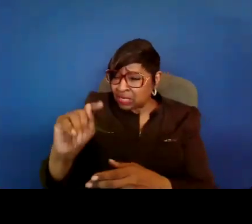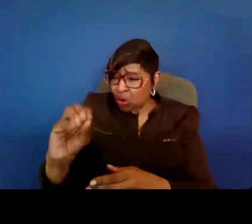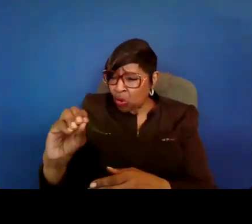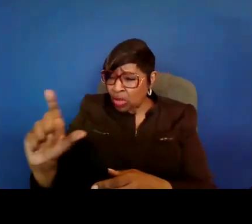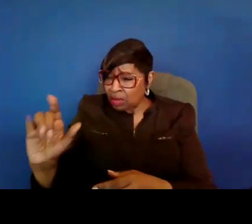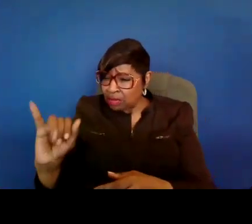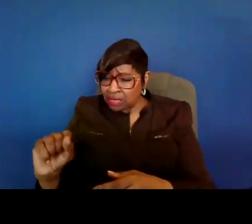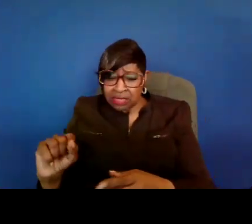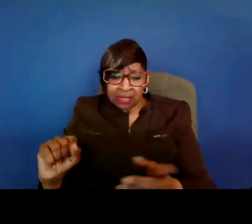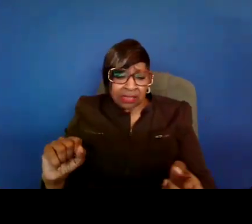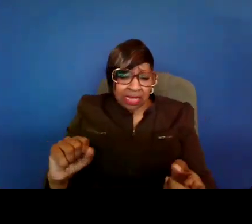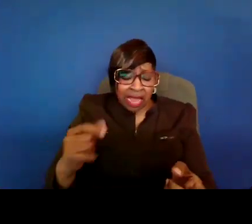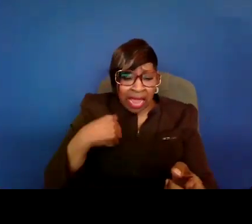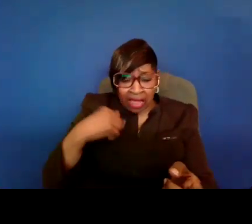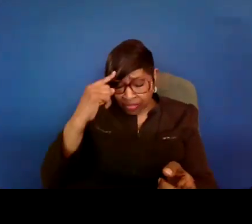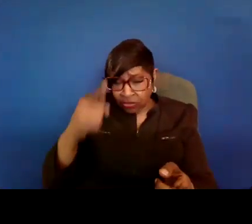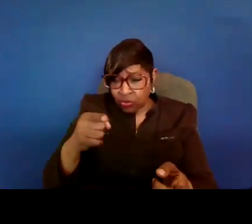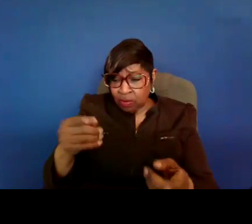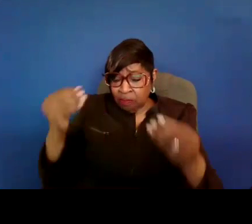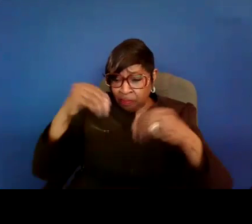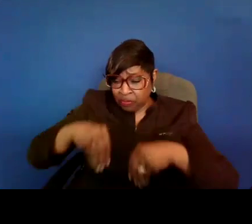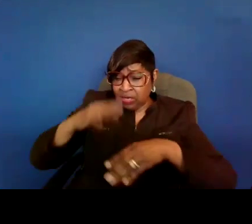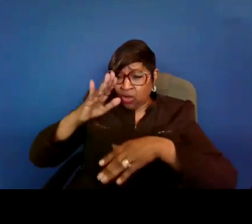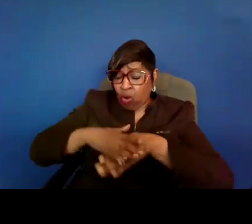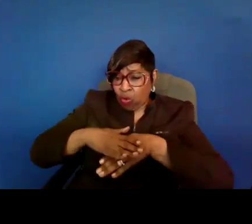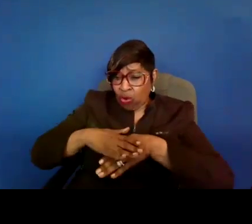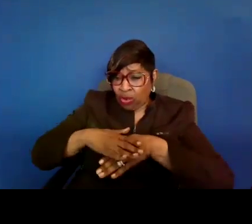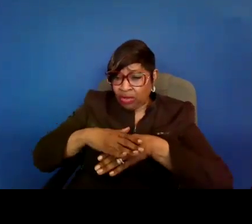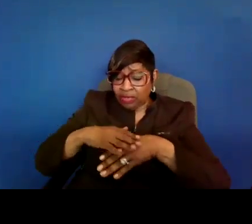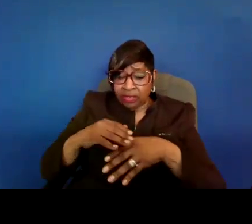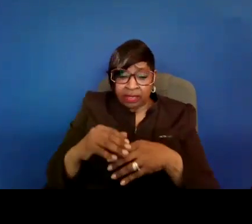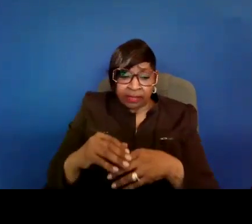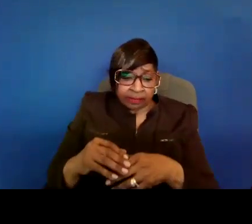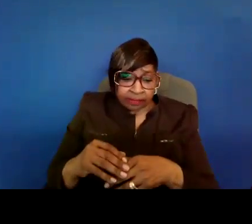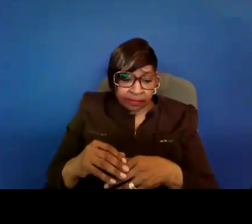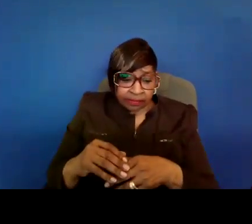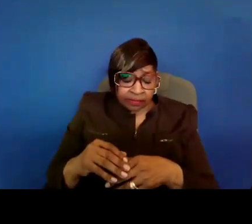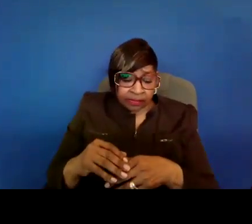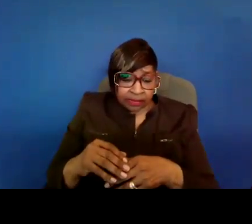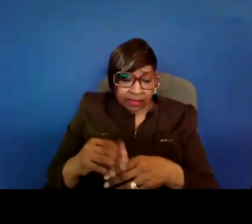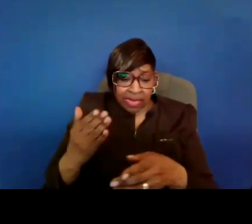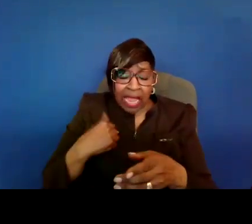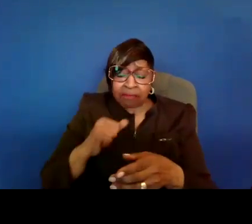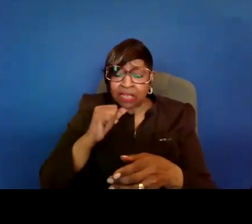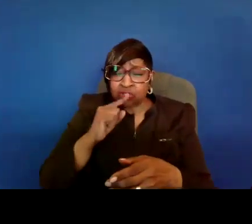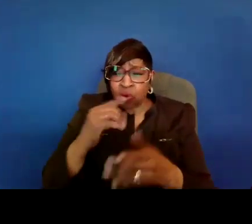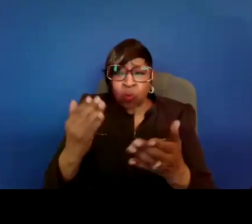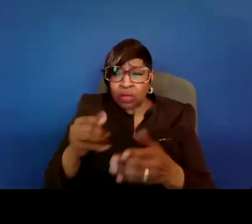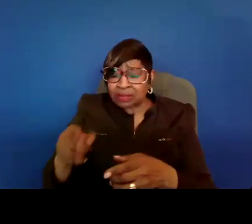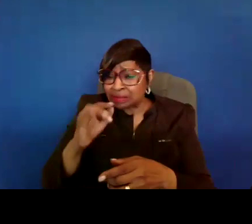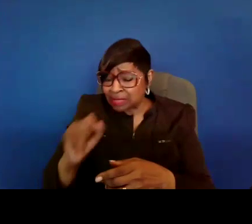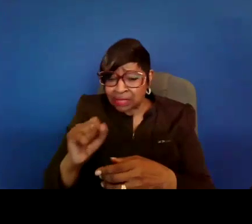that is. I think you wear it or something, but I don't know. I'm not sure what that is,